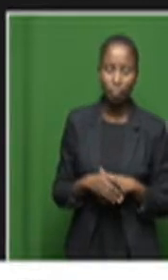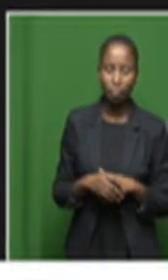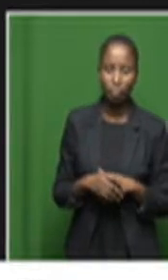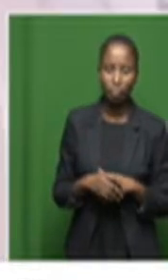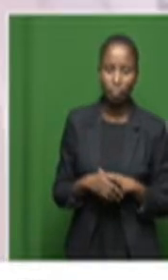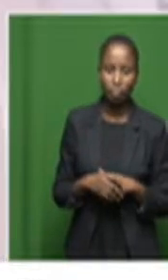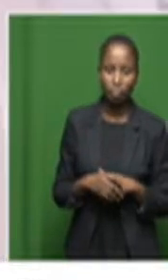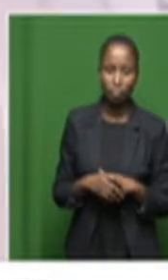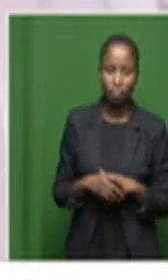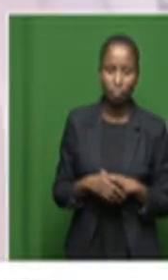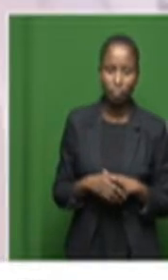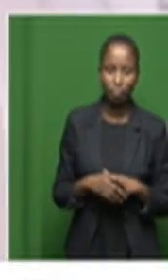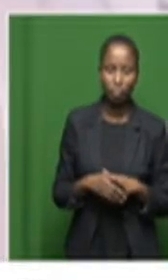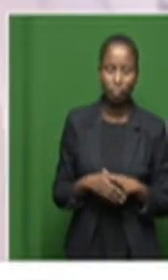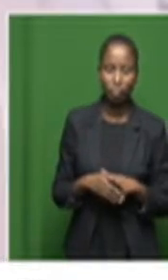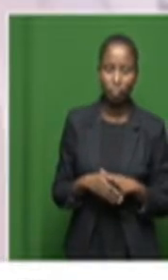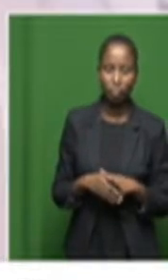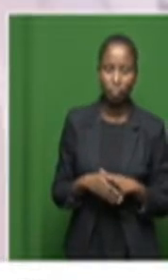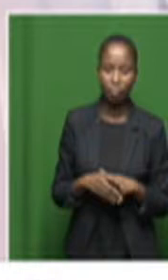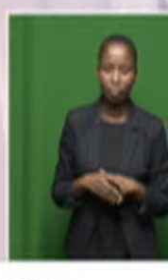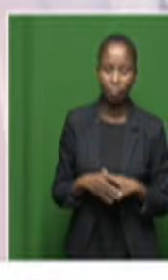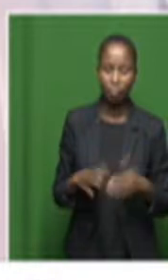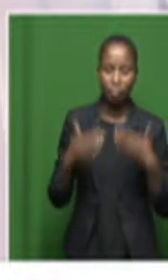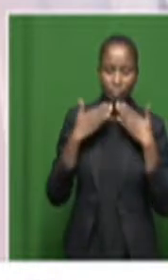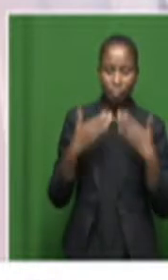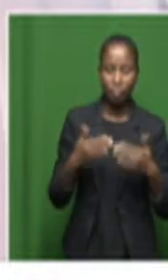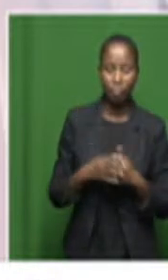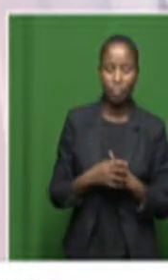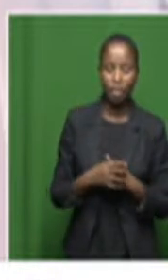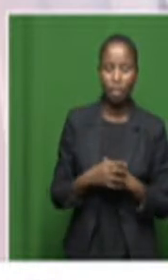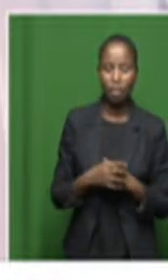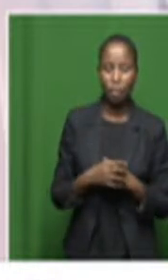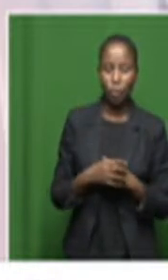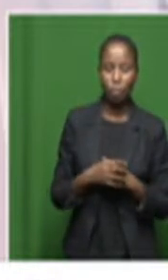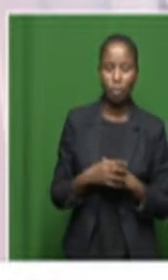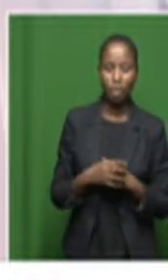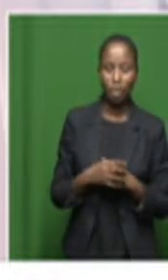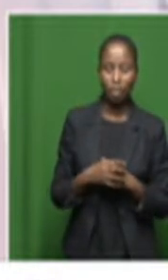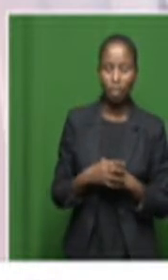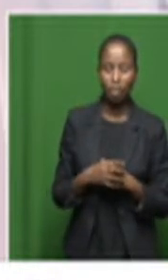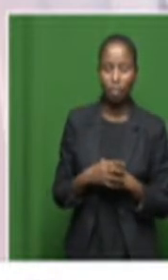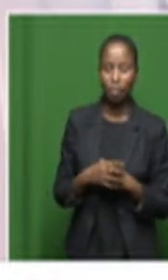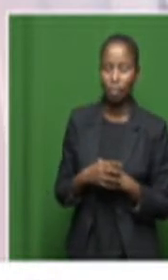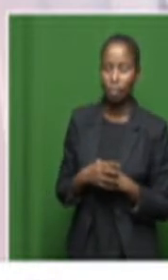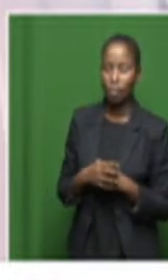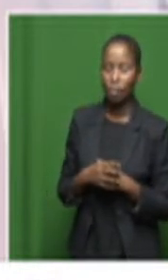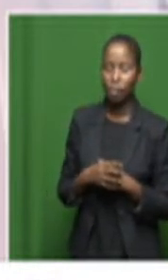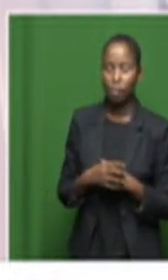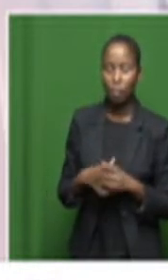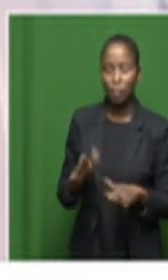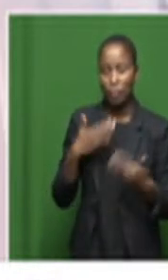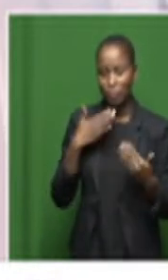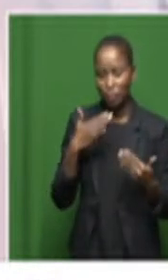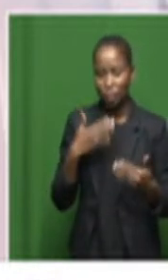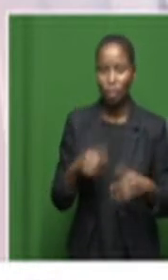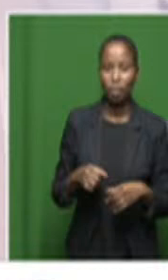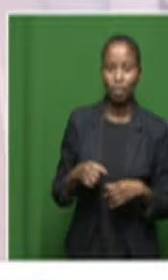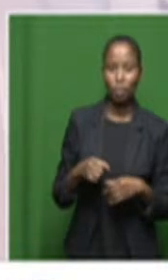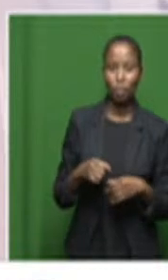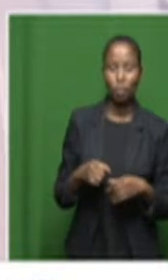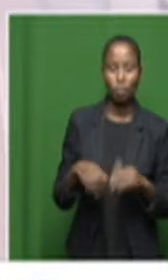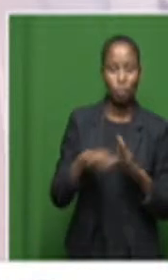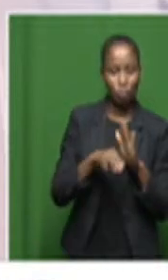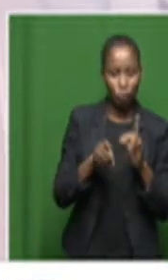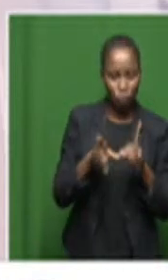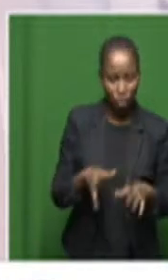Thank you very much, Mr. Mohale, and good morning to the Honorable Minister and